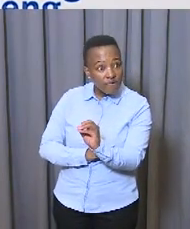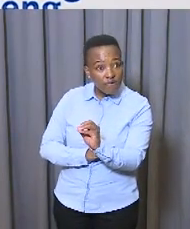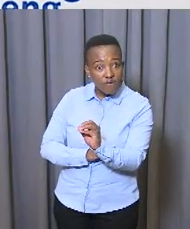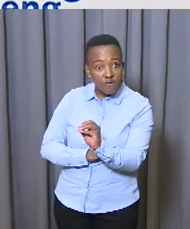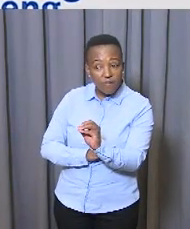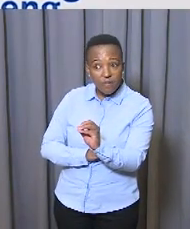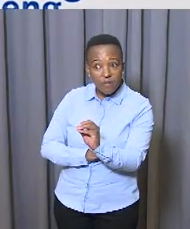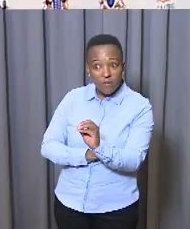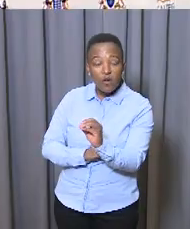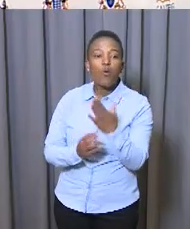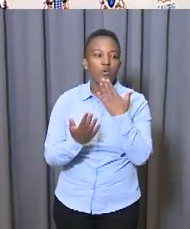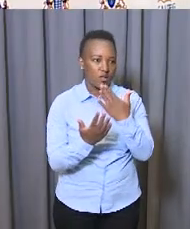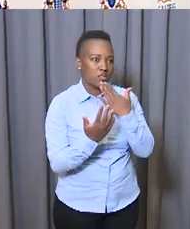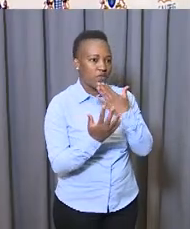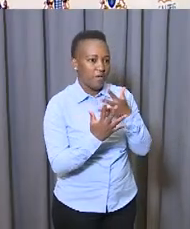Thank you so much.